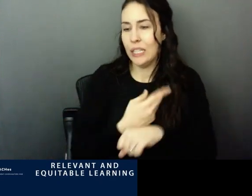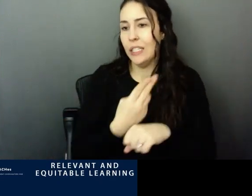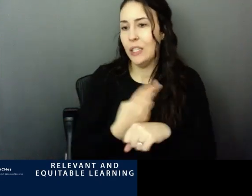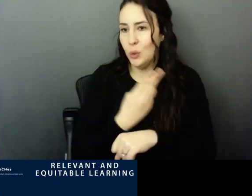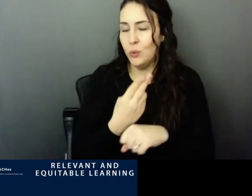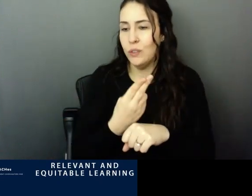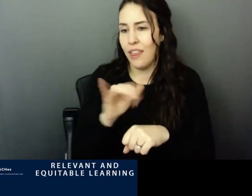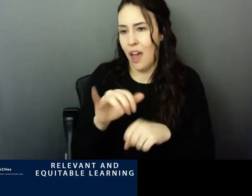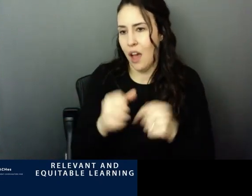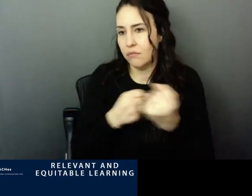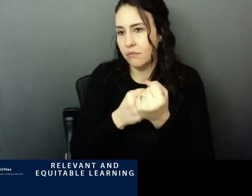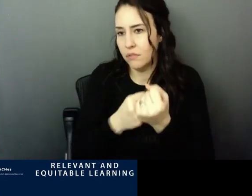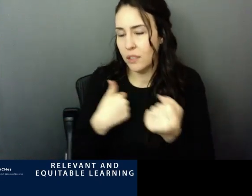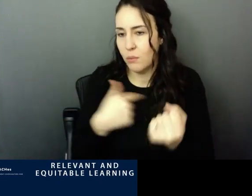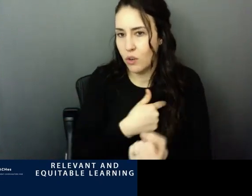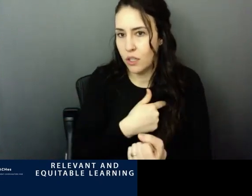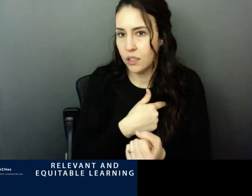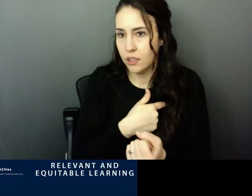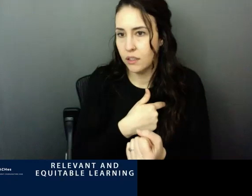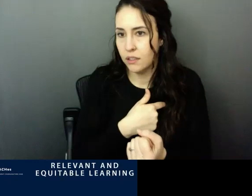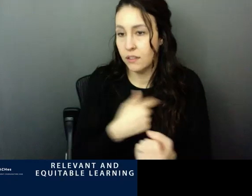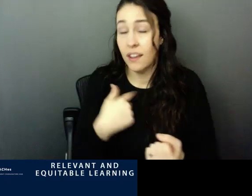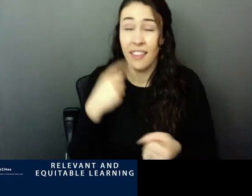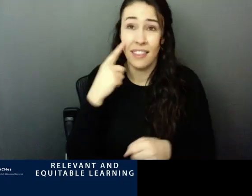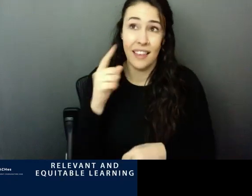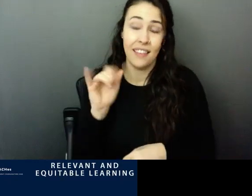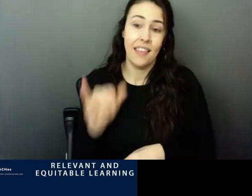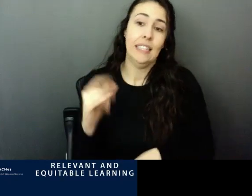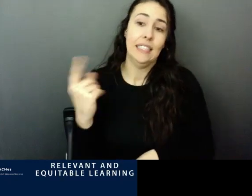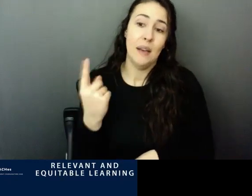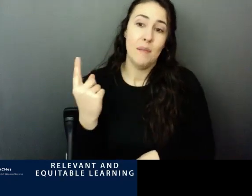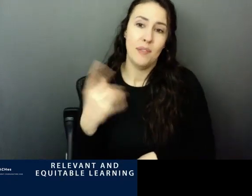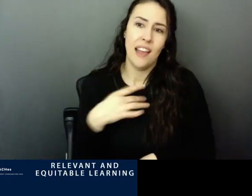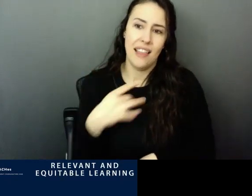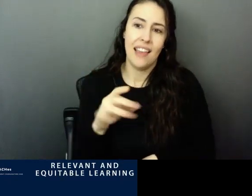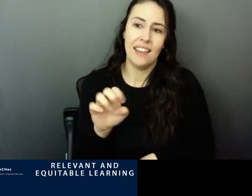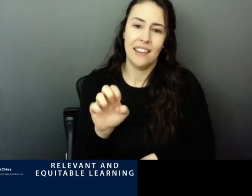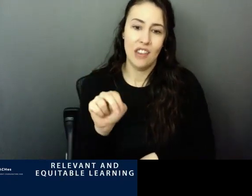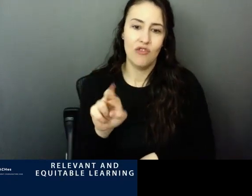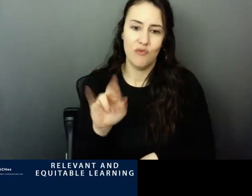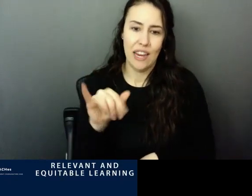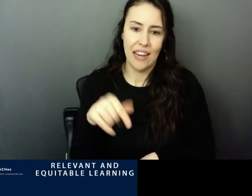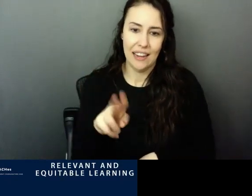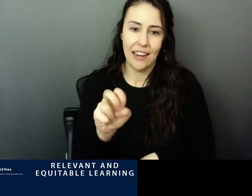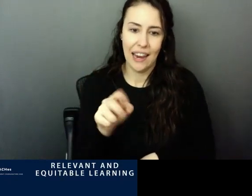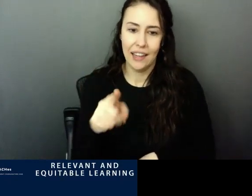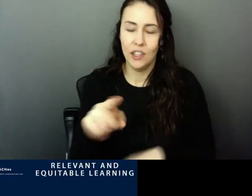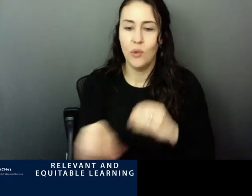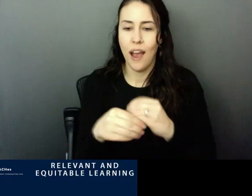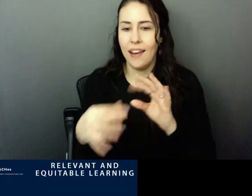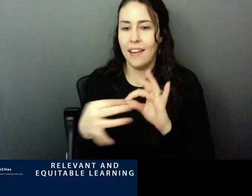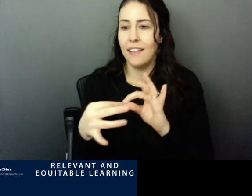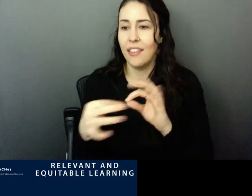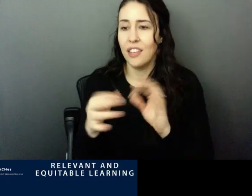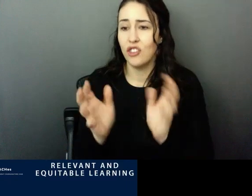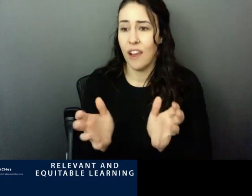think that's something that, and I like what Enrique, you put in there in the chat. I think that's a really